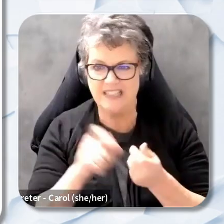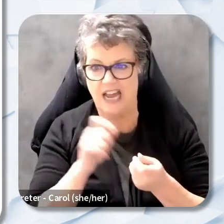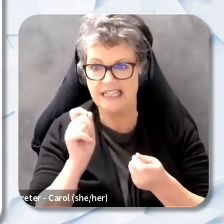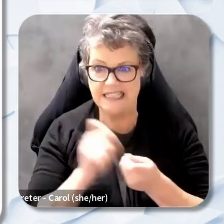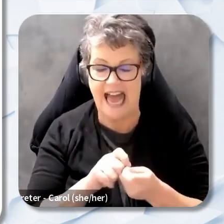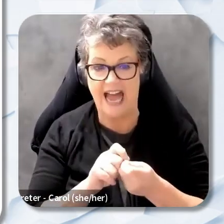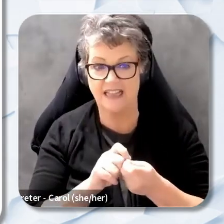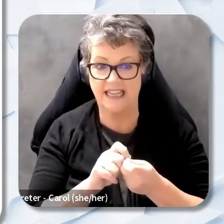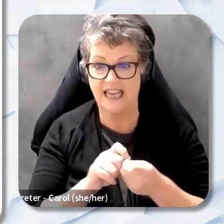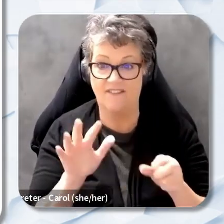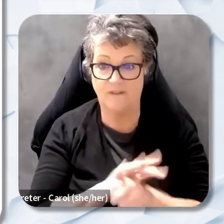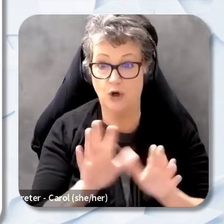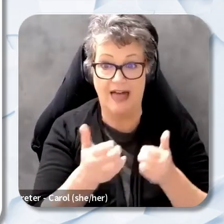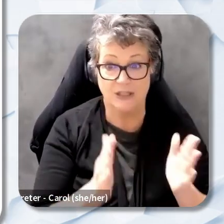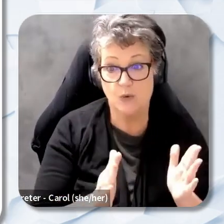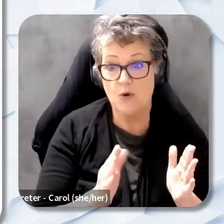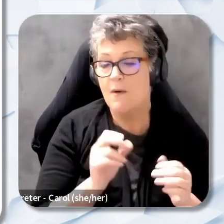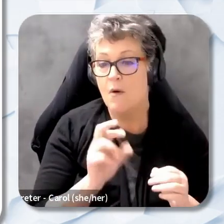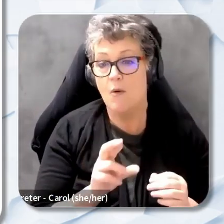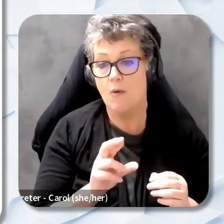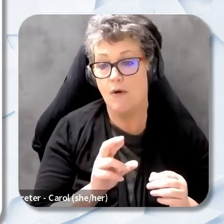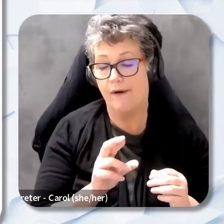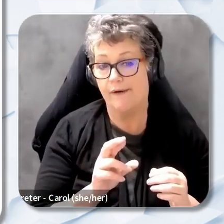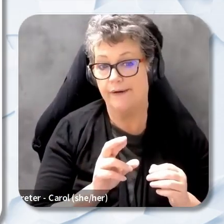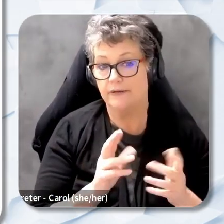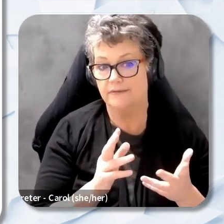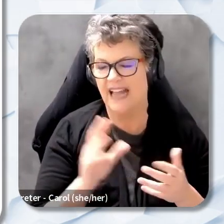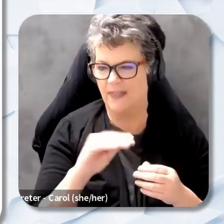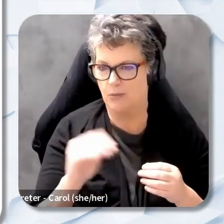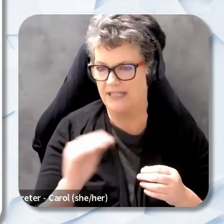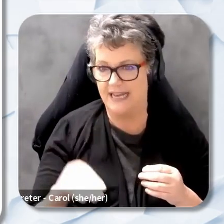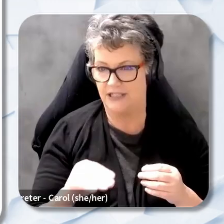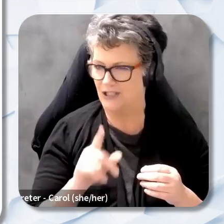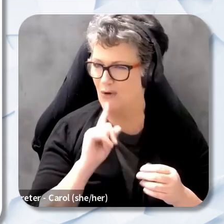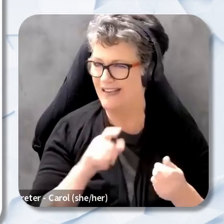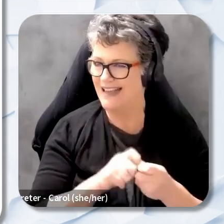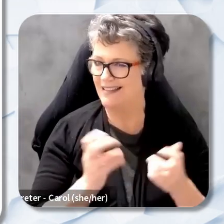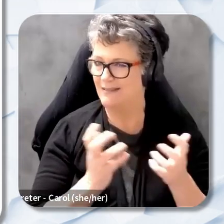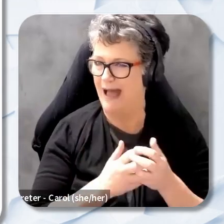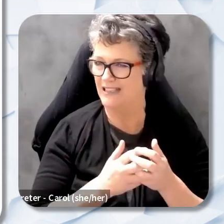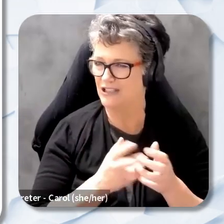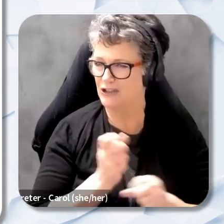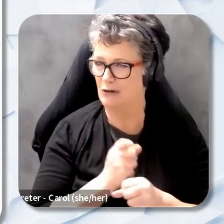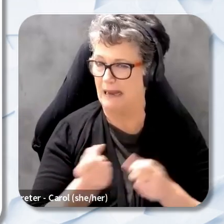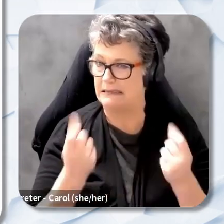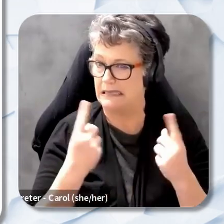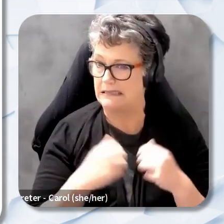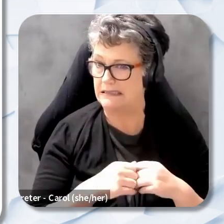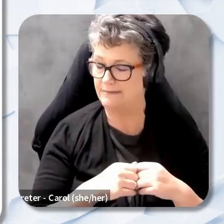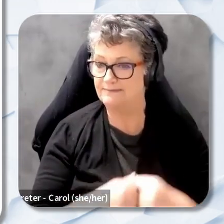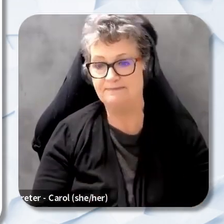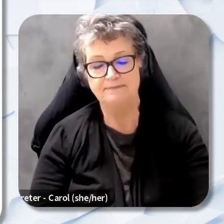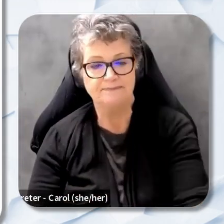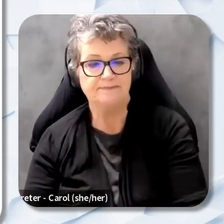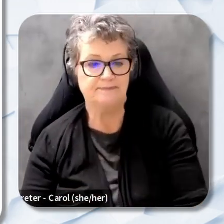exactly a whole classroom, or the percentages don't always make exact numbers or full